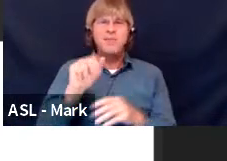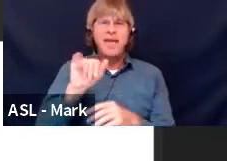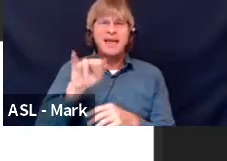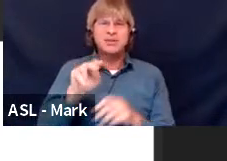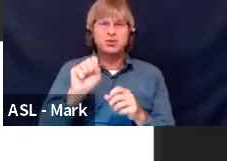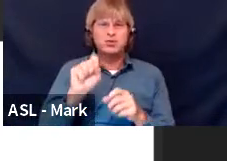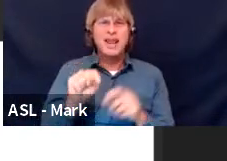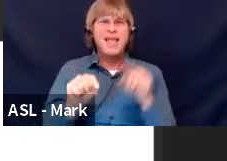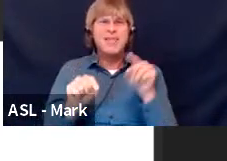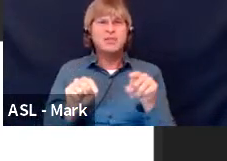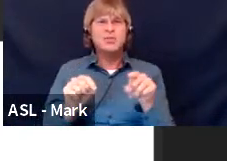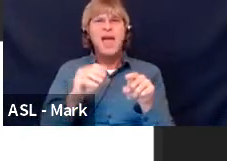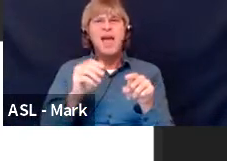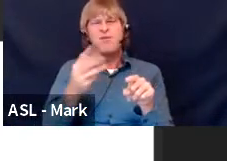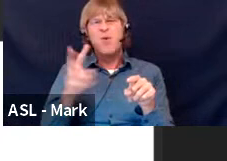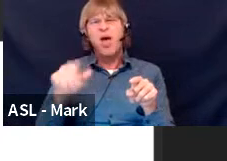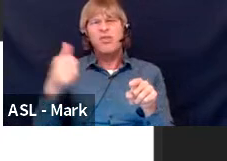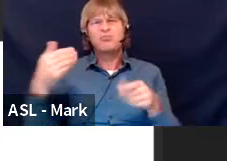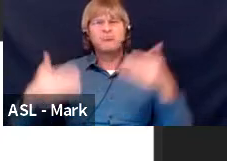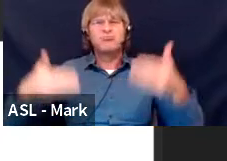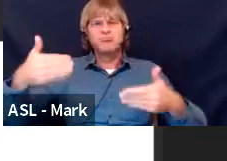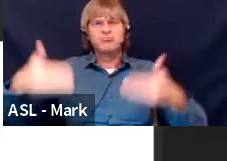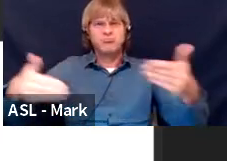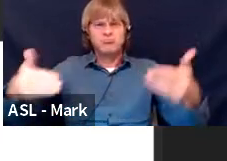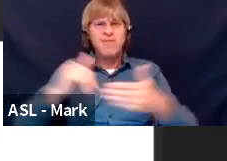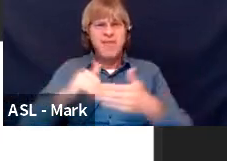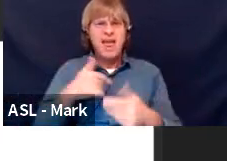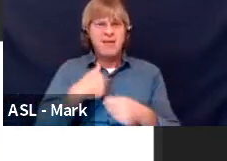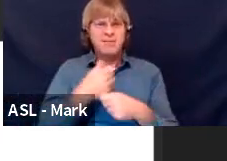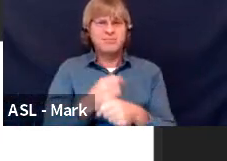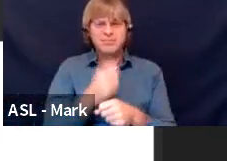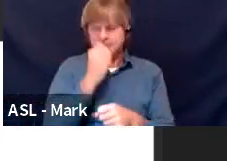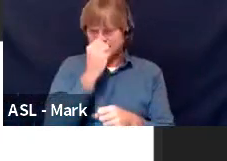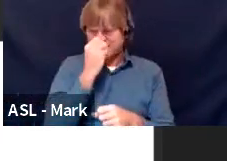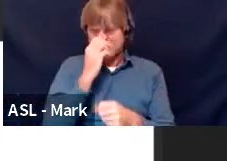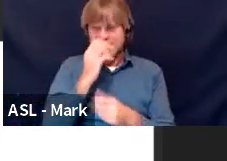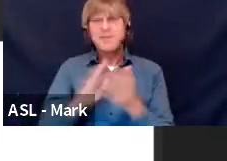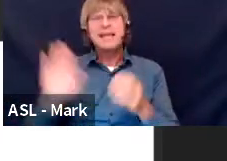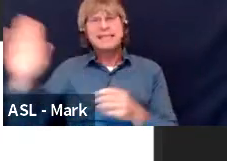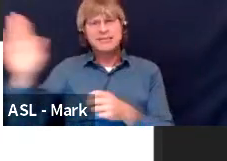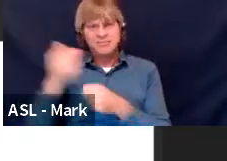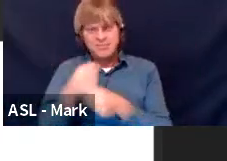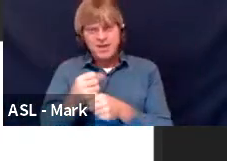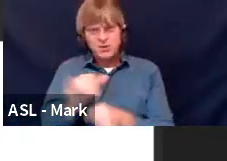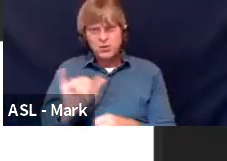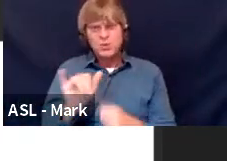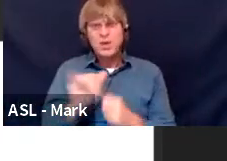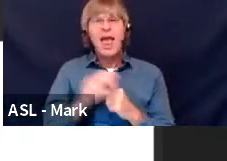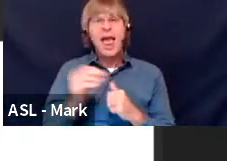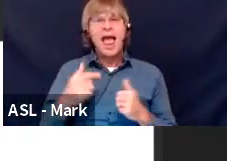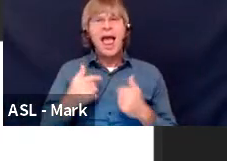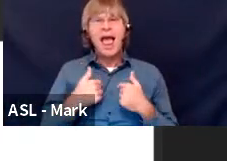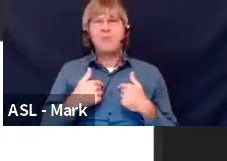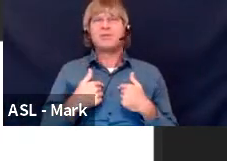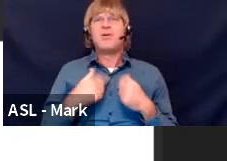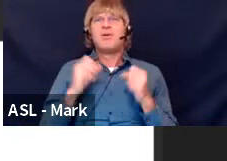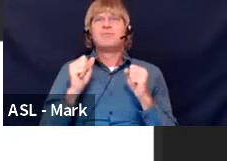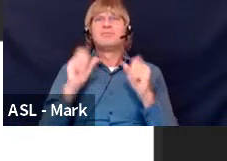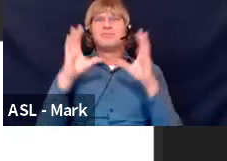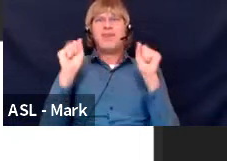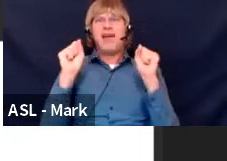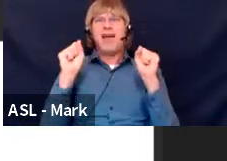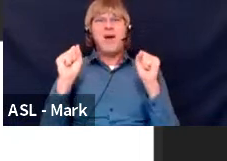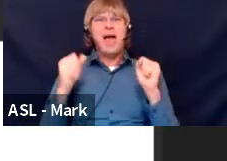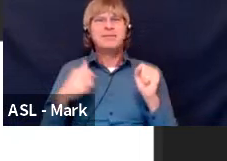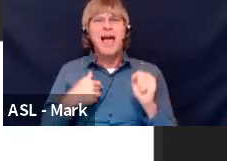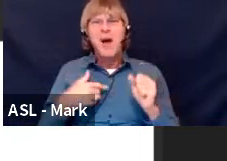one and the few other ones that I had done and a few creations he had done. And I was blown away. I